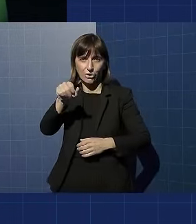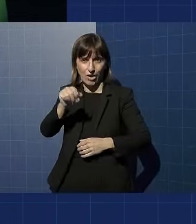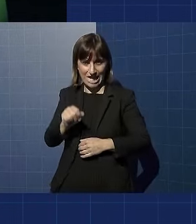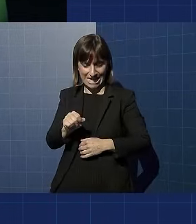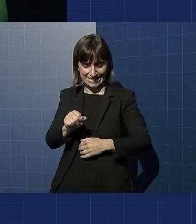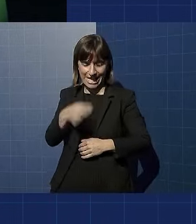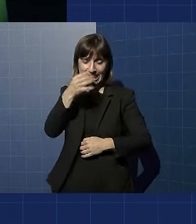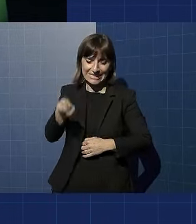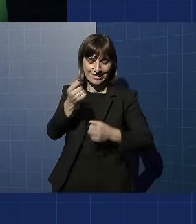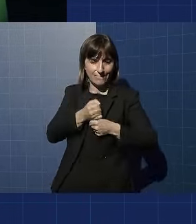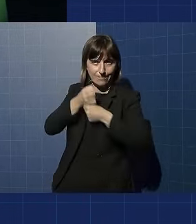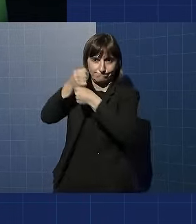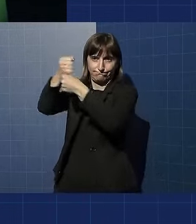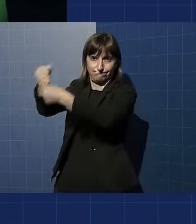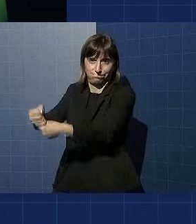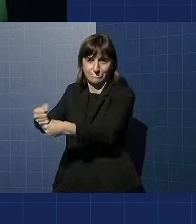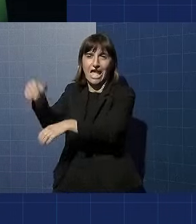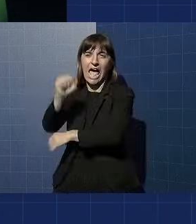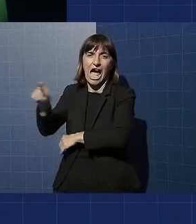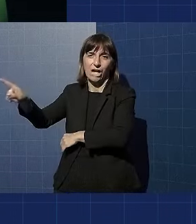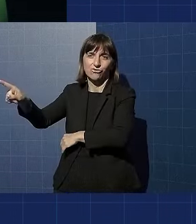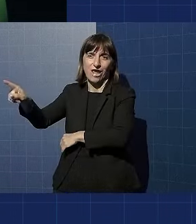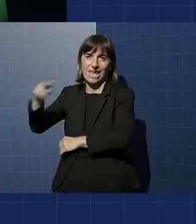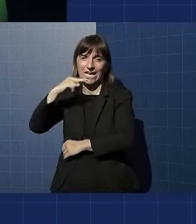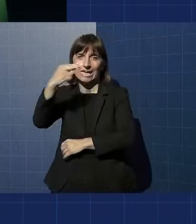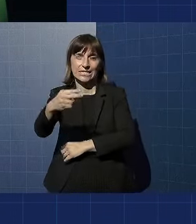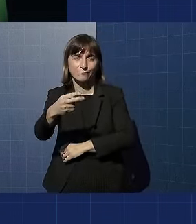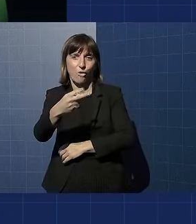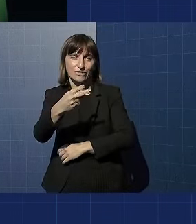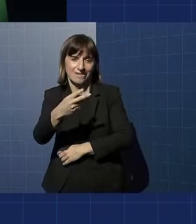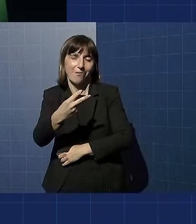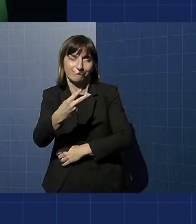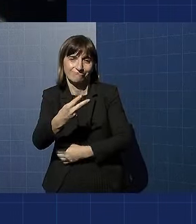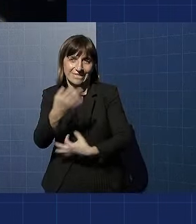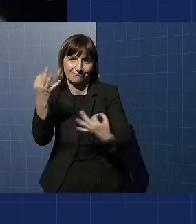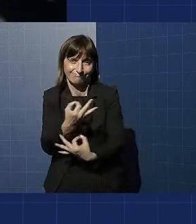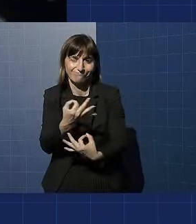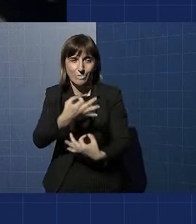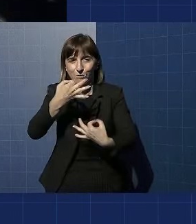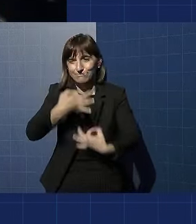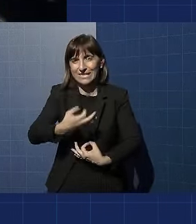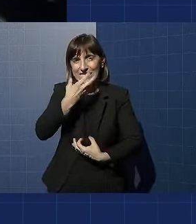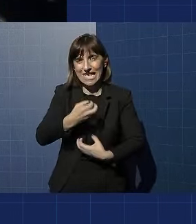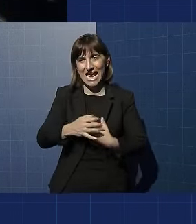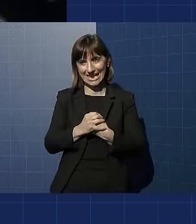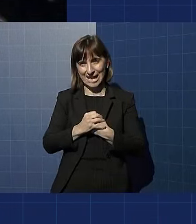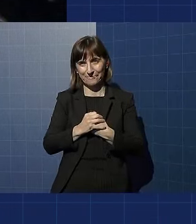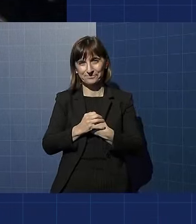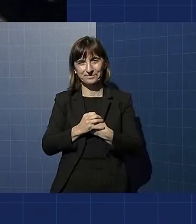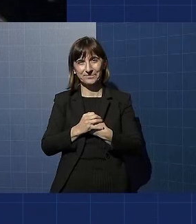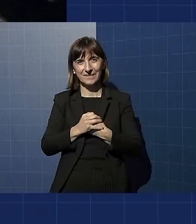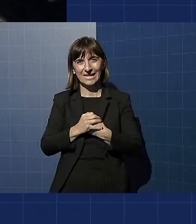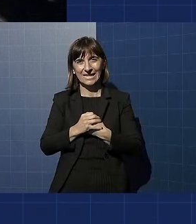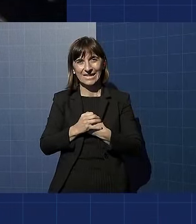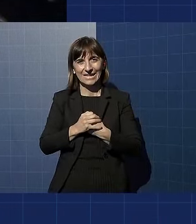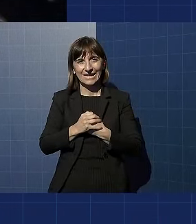parte, lascio la parola a Angelique per la risposta seria. Yeah, so it's a very good question. It's one we don't have